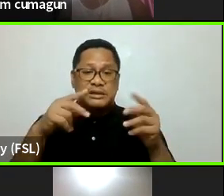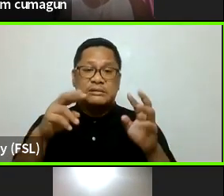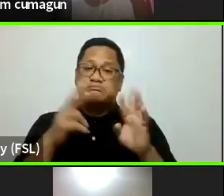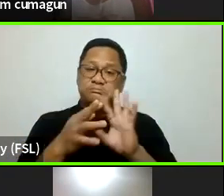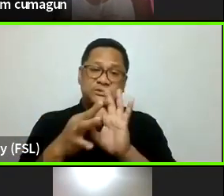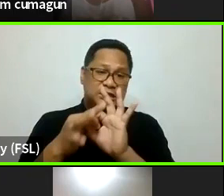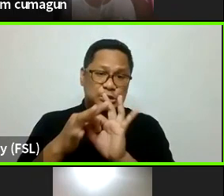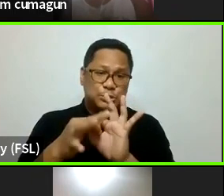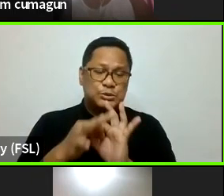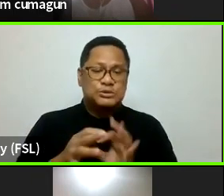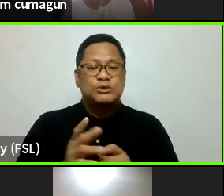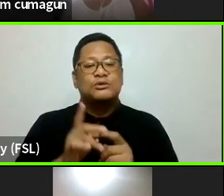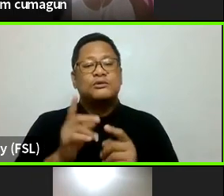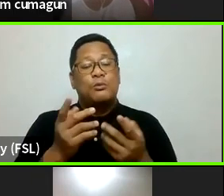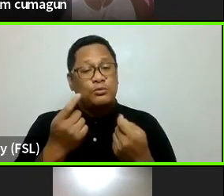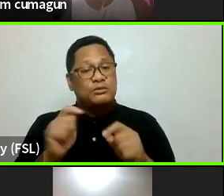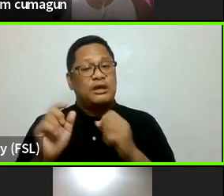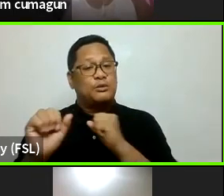to